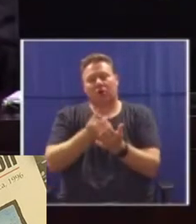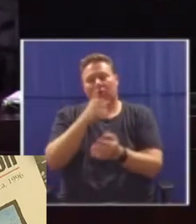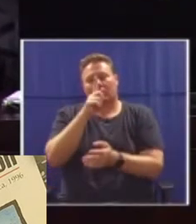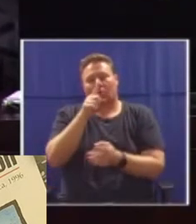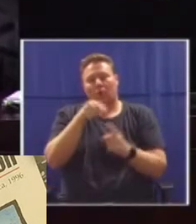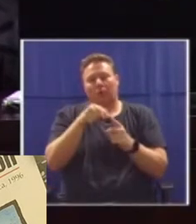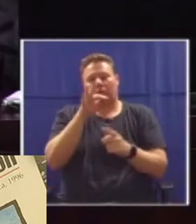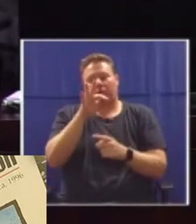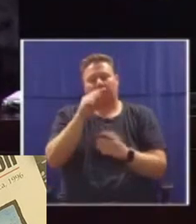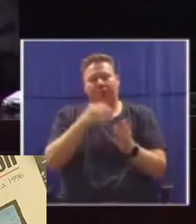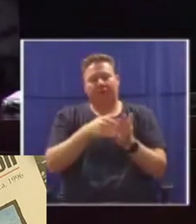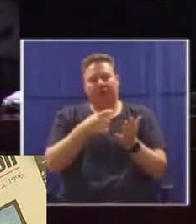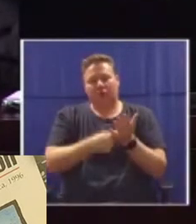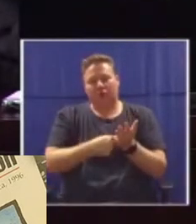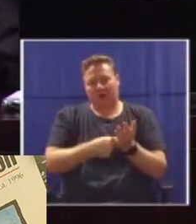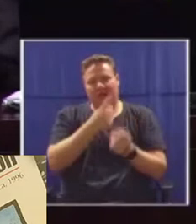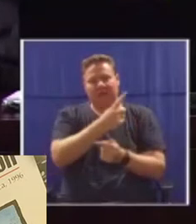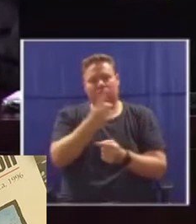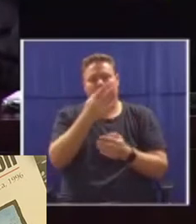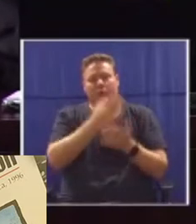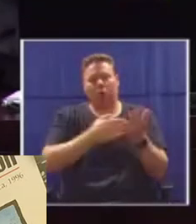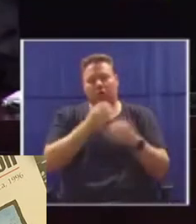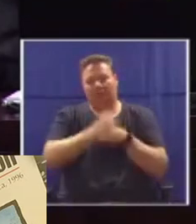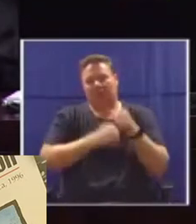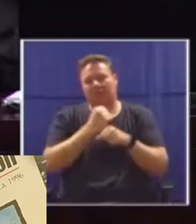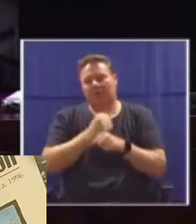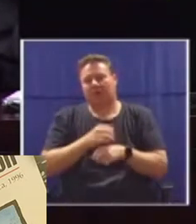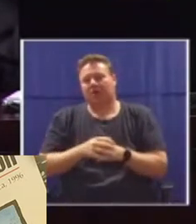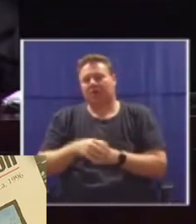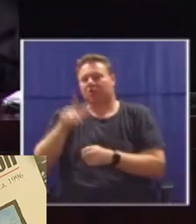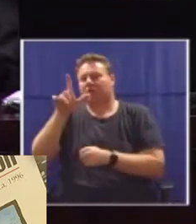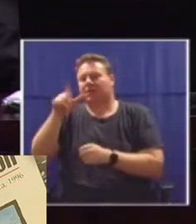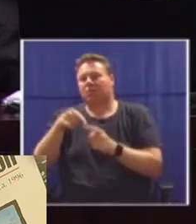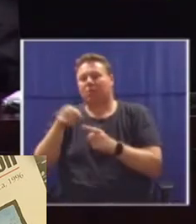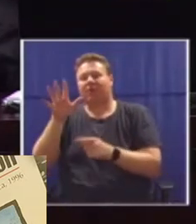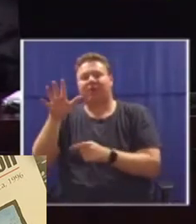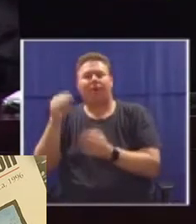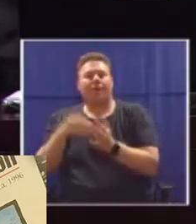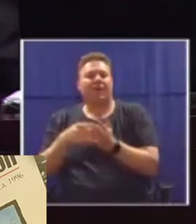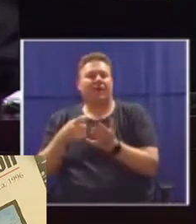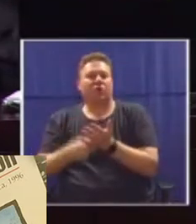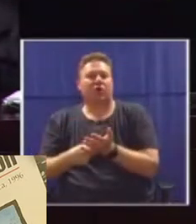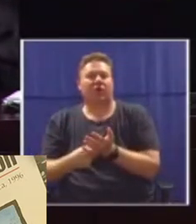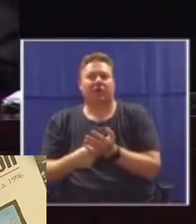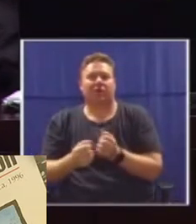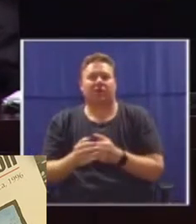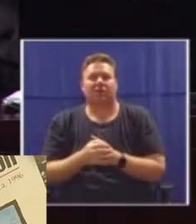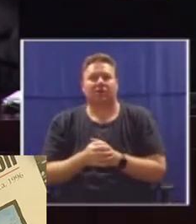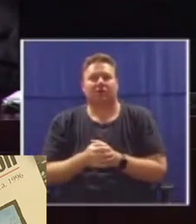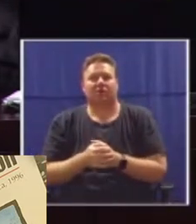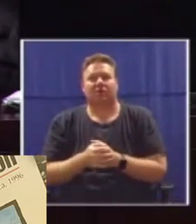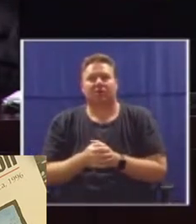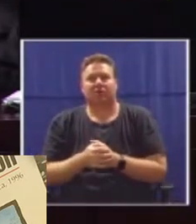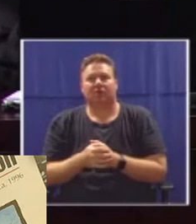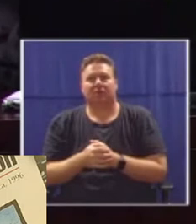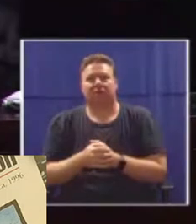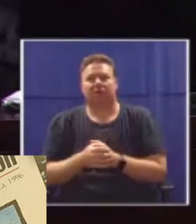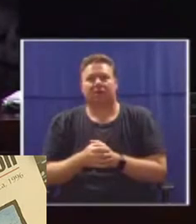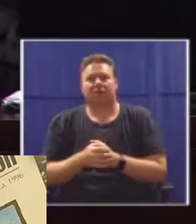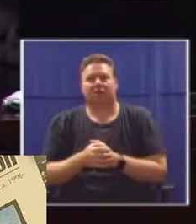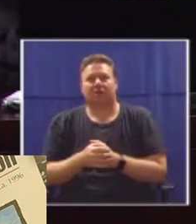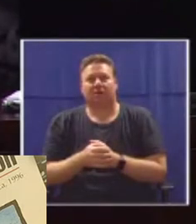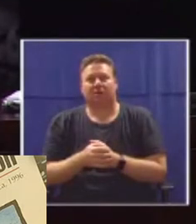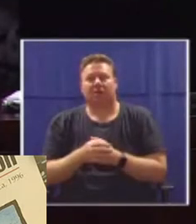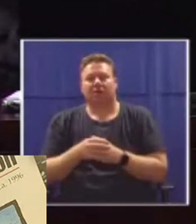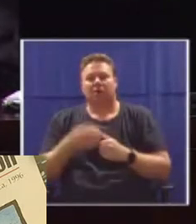1.3 million rand each per year to 7.5 million rand, 12 plus paychecks, performance and